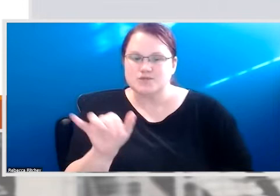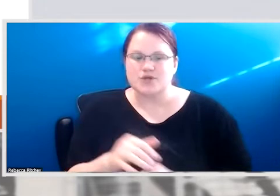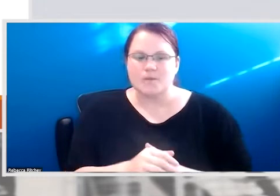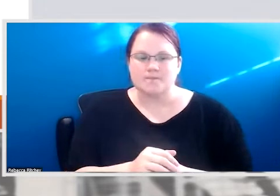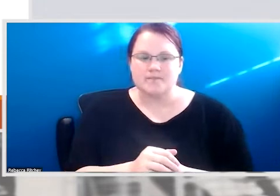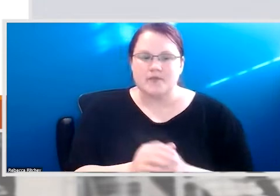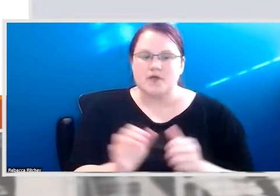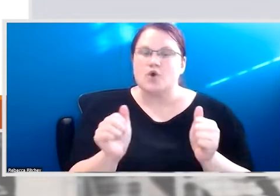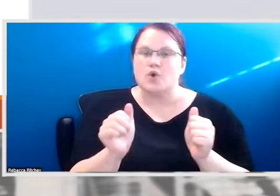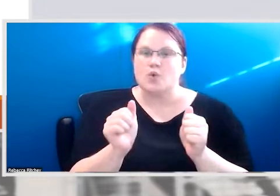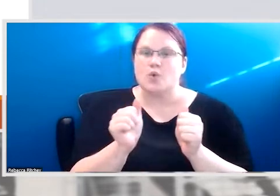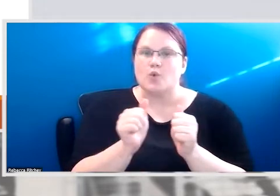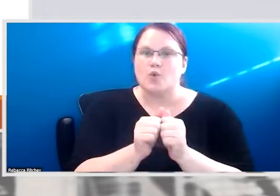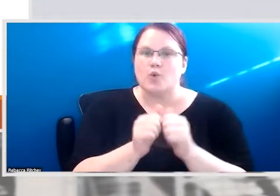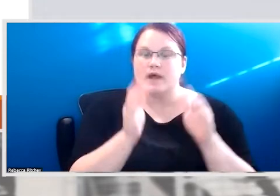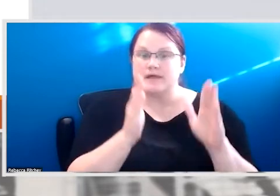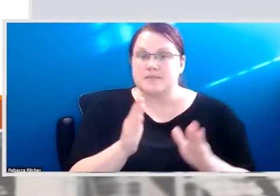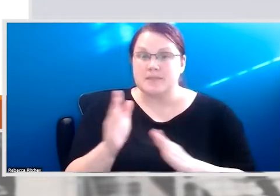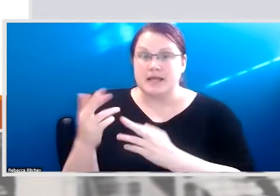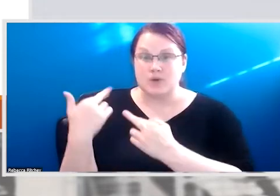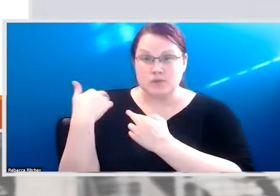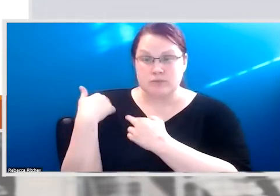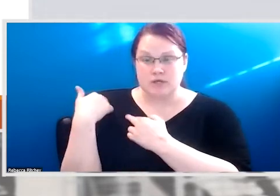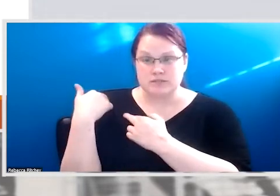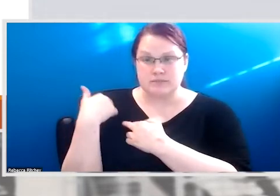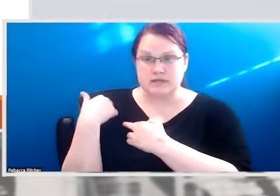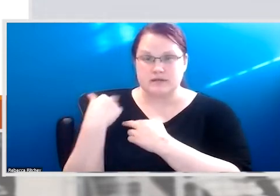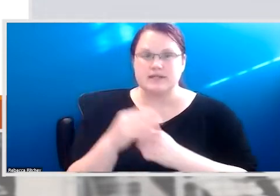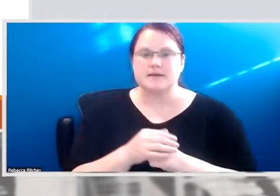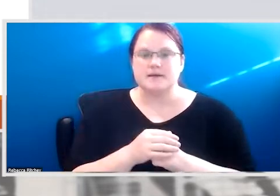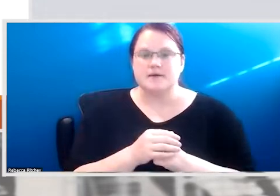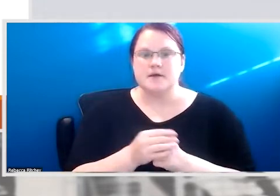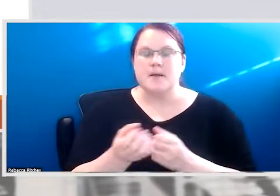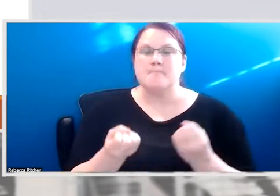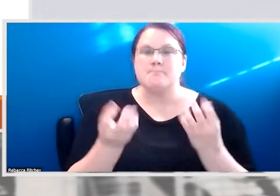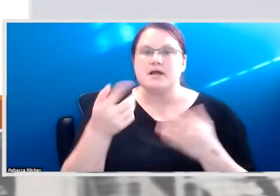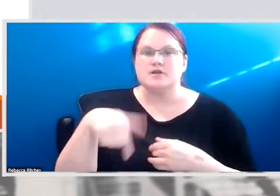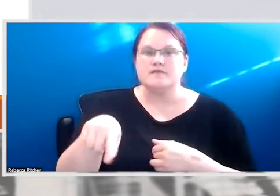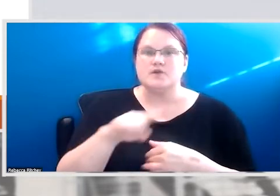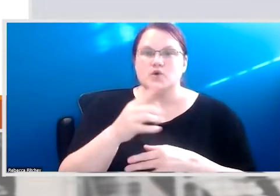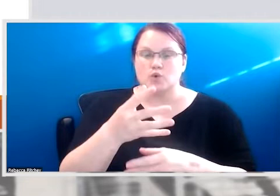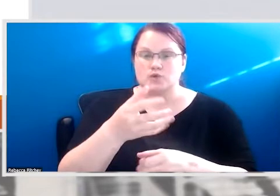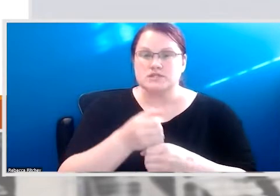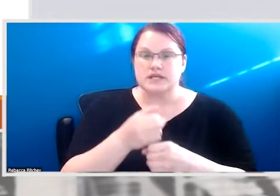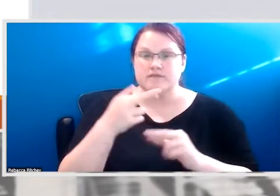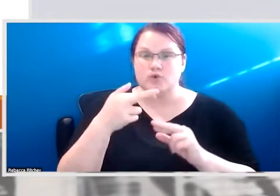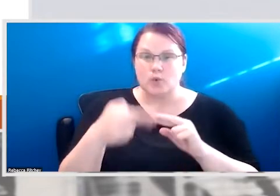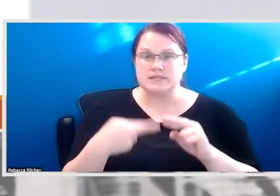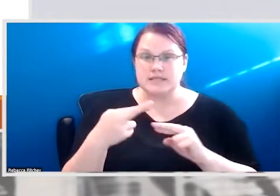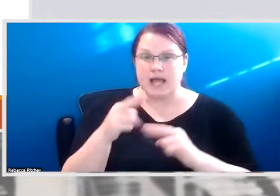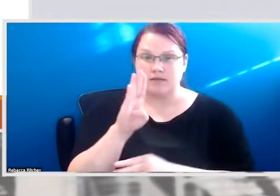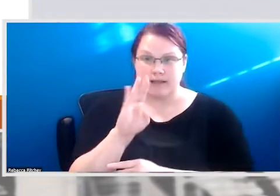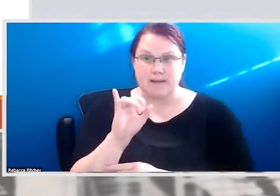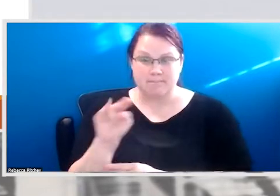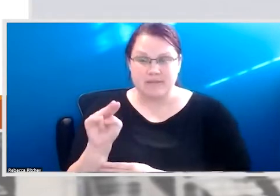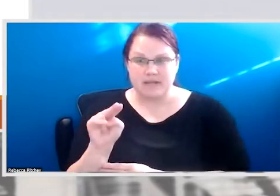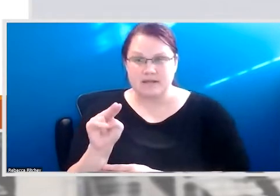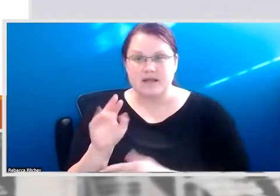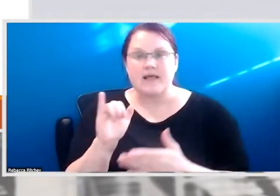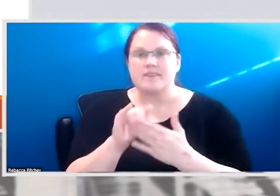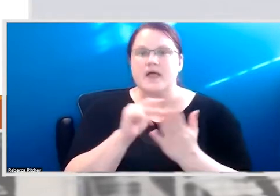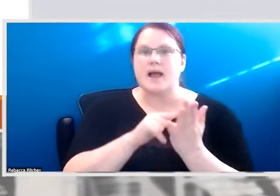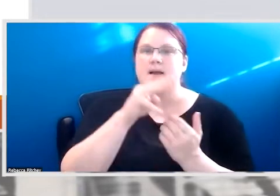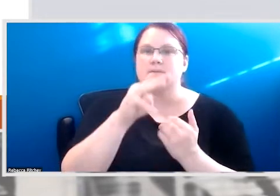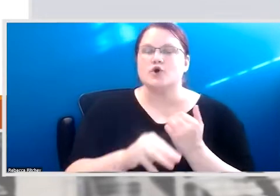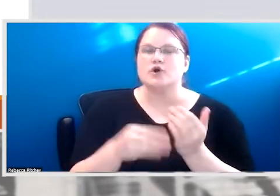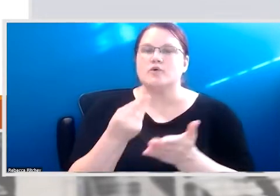with, some of our cleaning responsibilities. So for those of you out there that have received your recycling bin, that program was